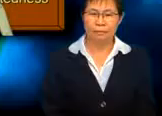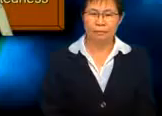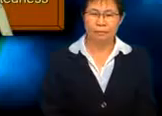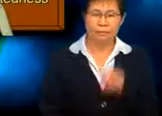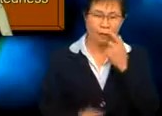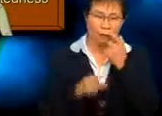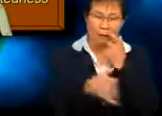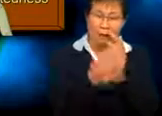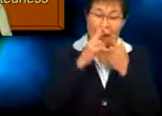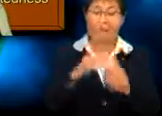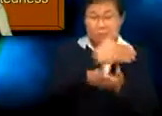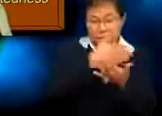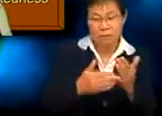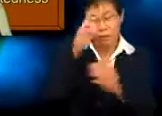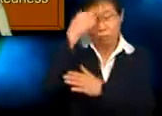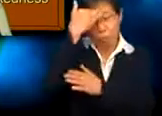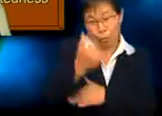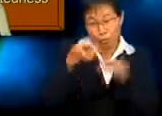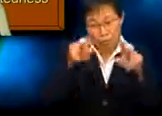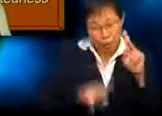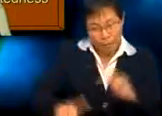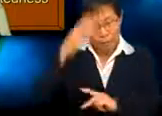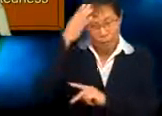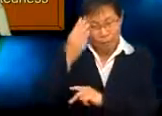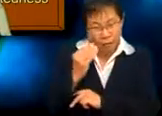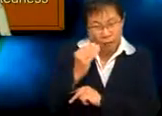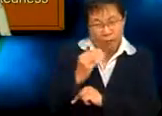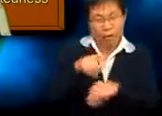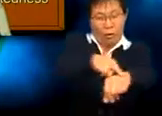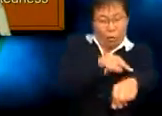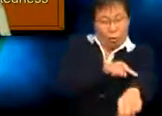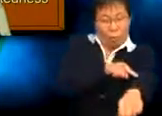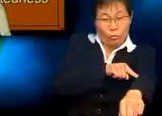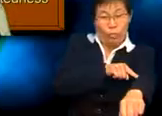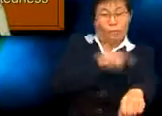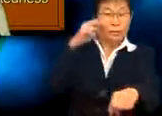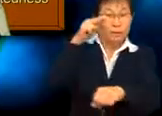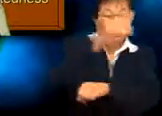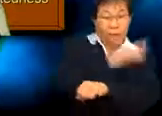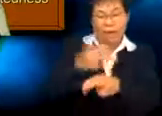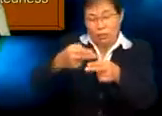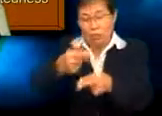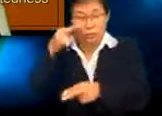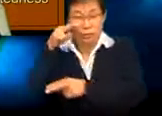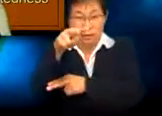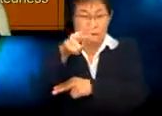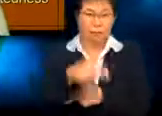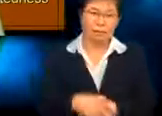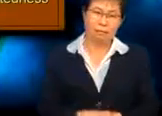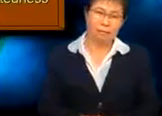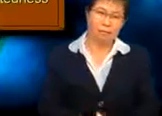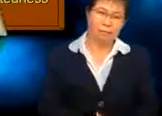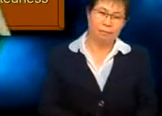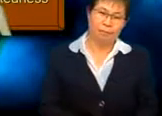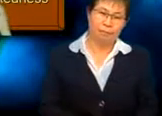There are certain reasons why people experience long-sightedness and short-sightedness.